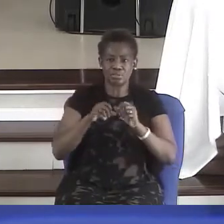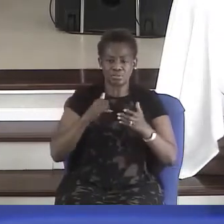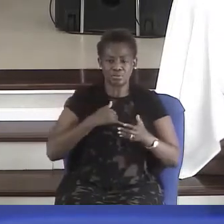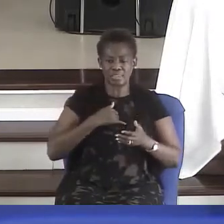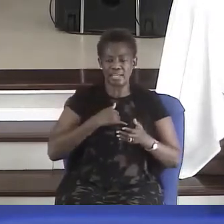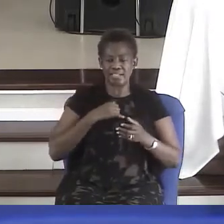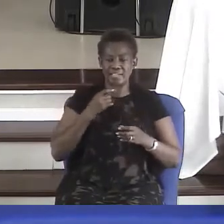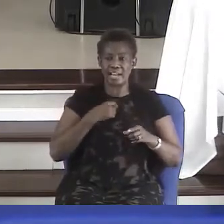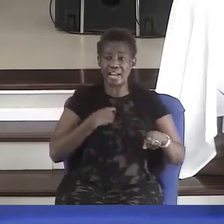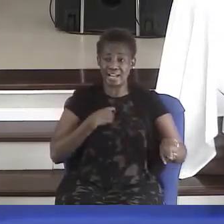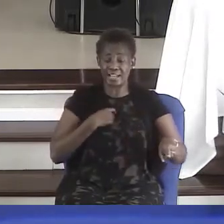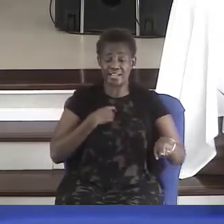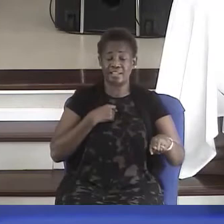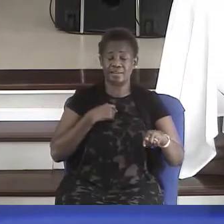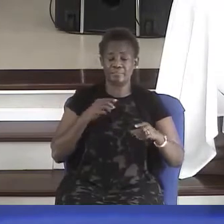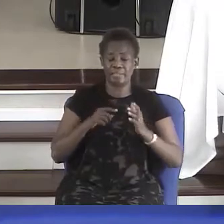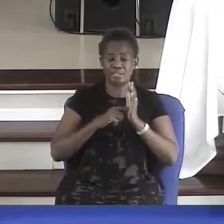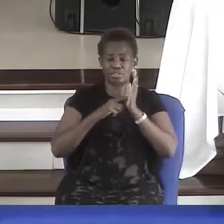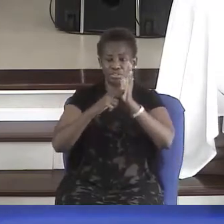Hallelujah.